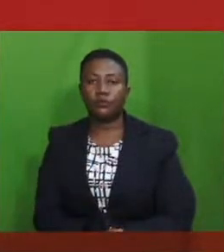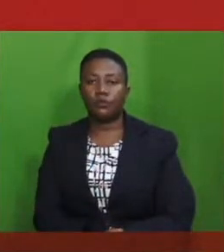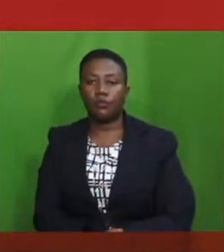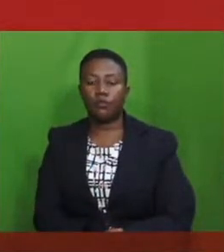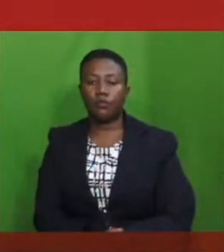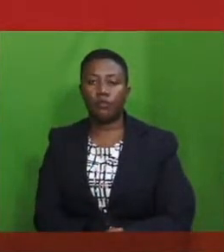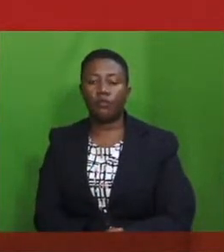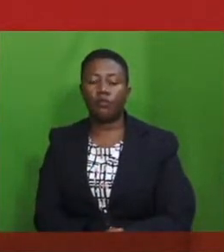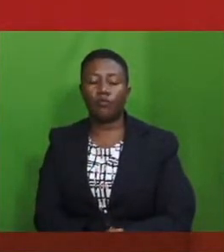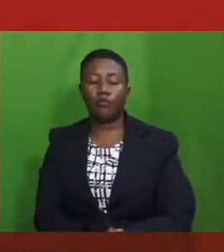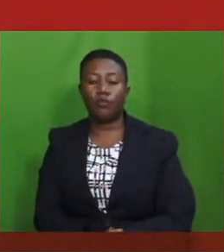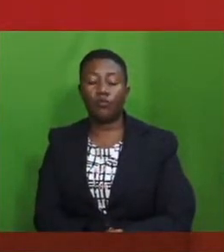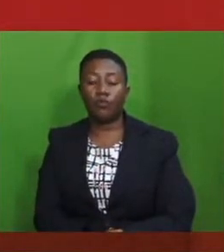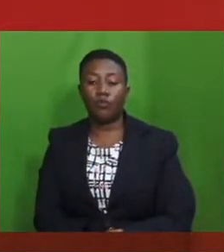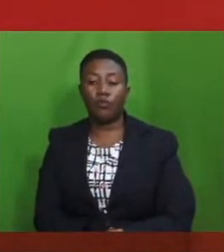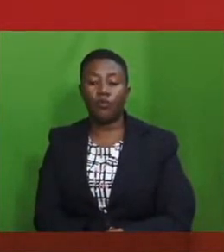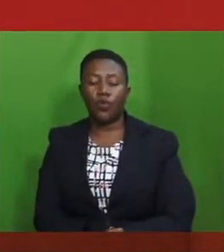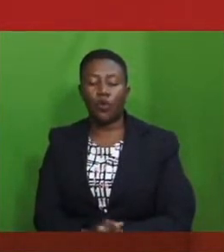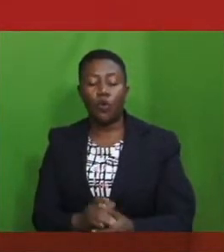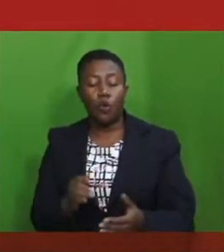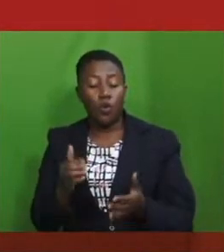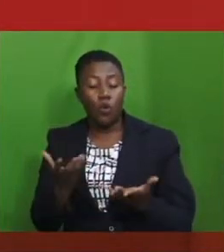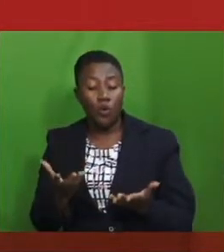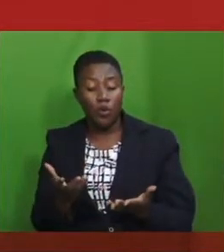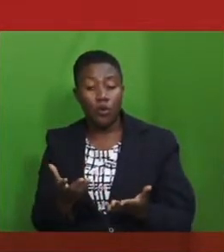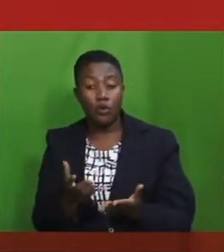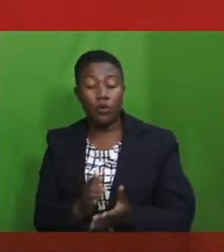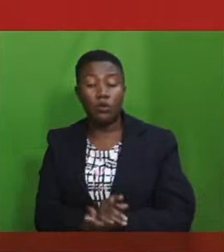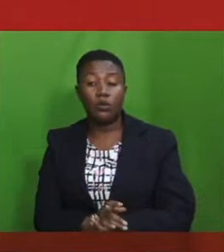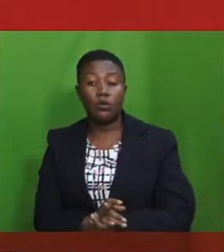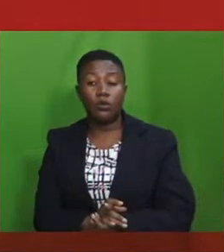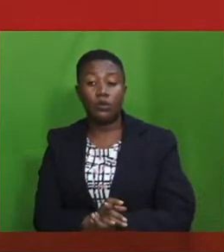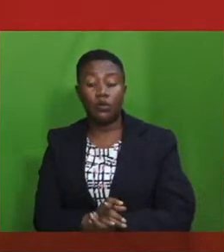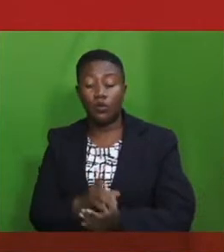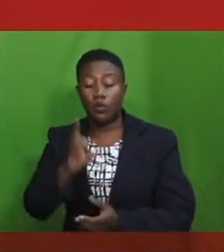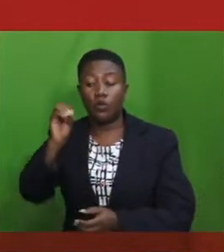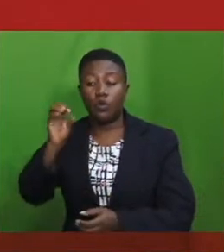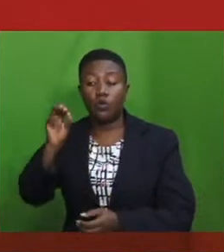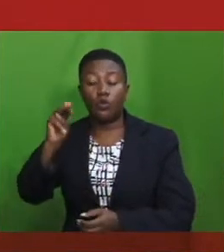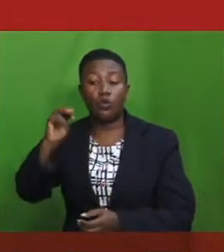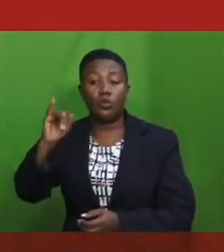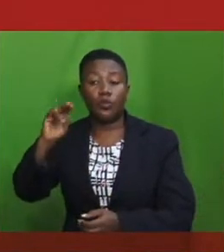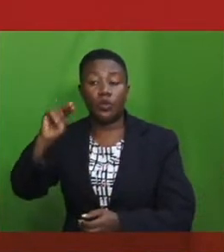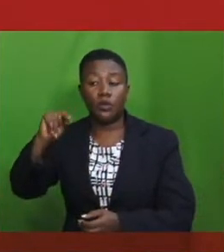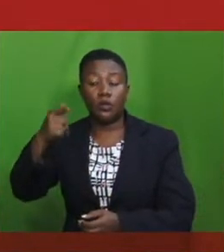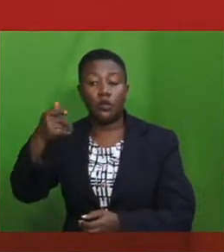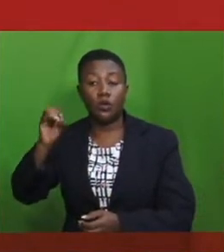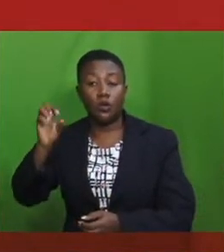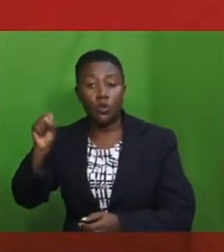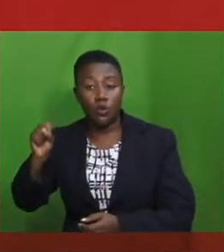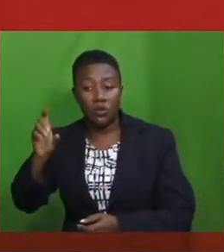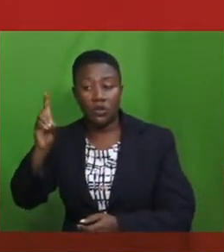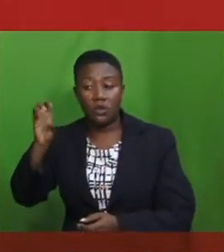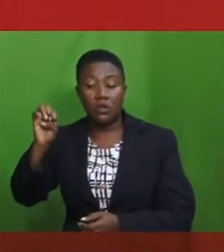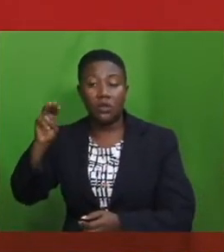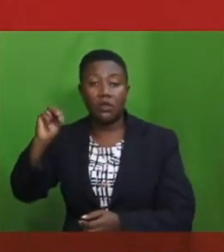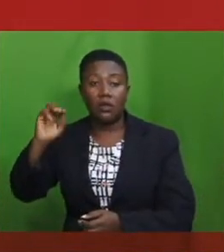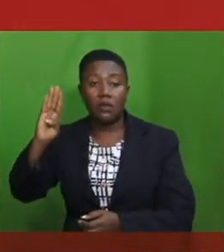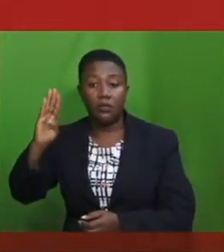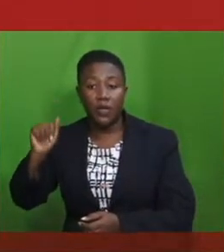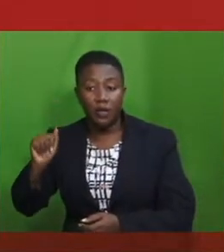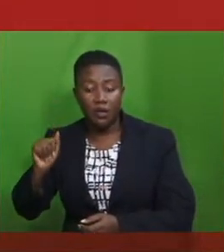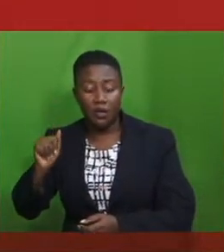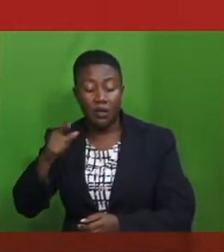We have His Excellency Miguel Domingos Dembe, Director